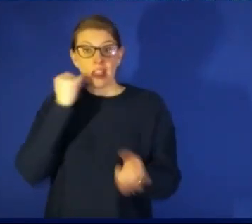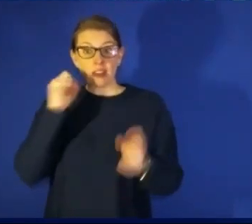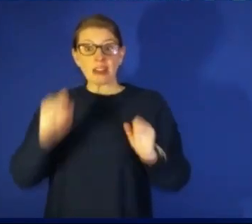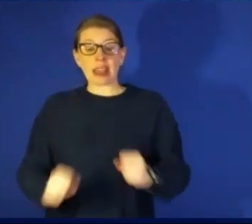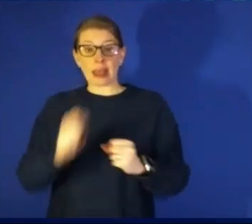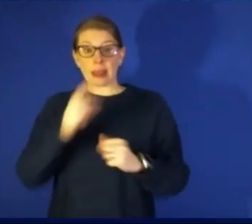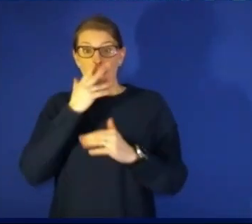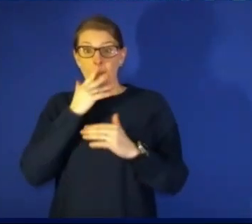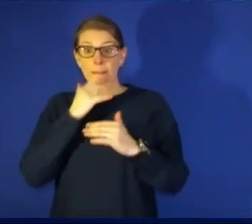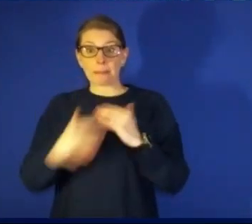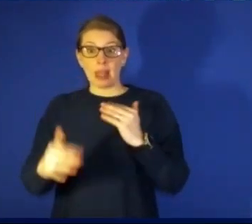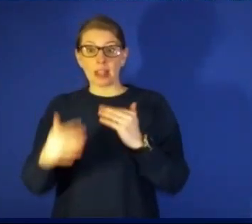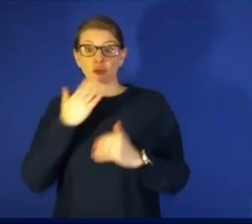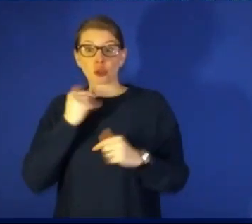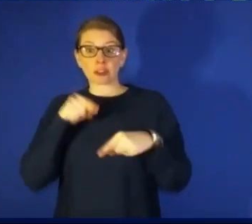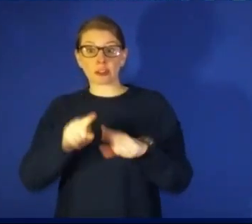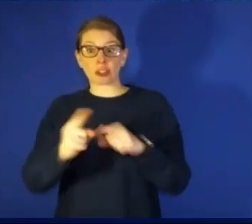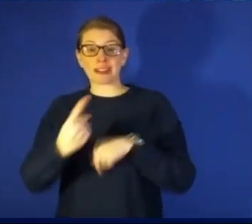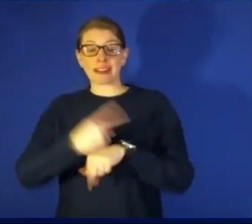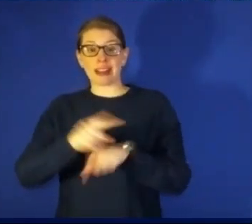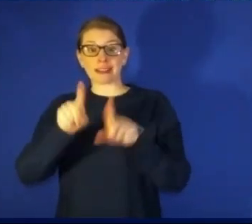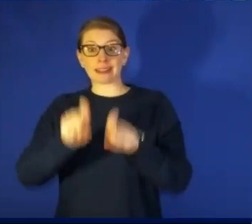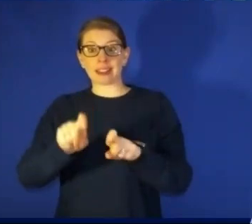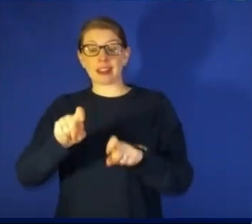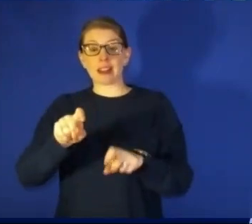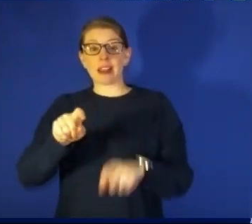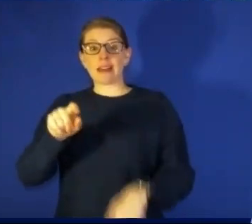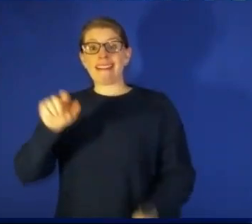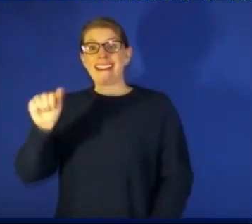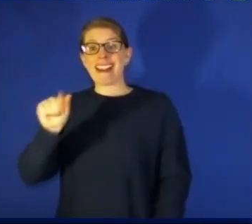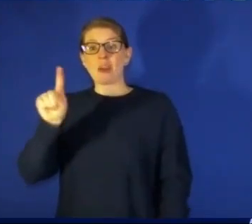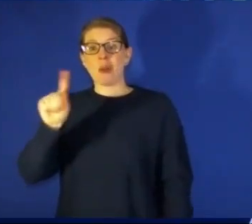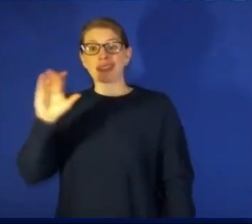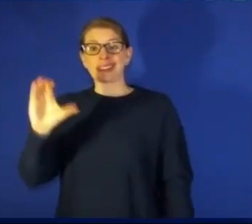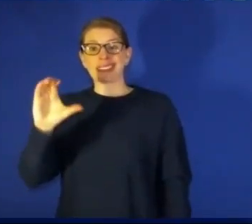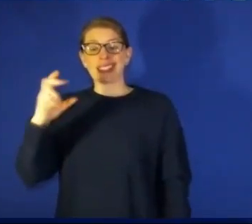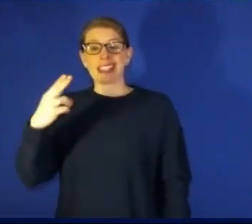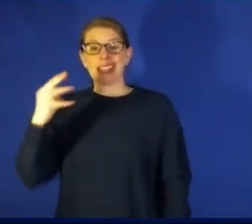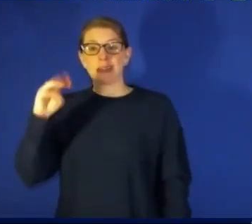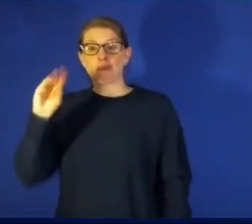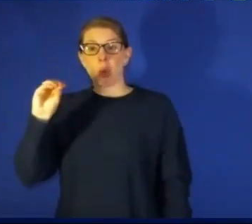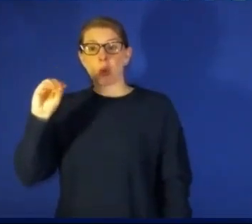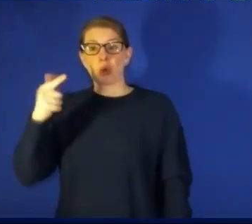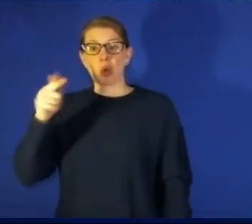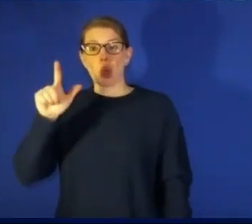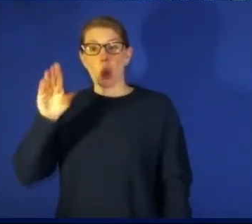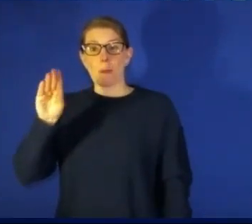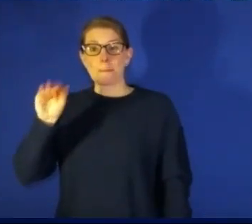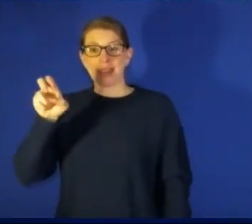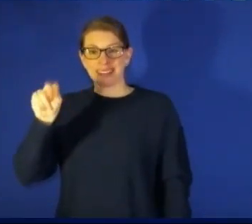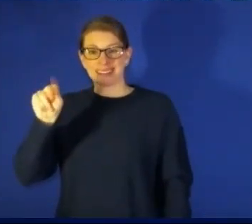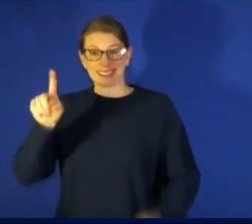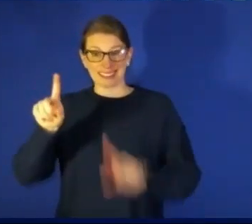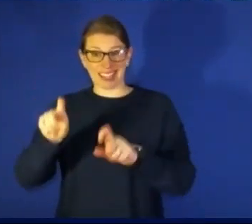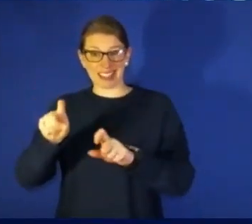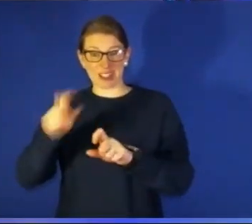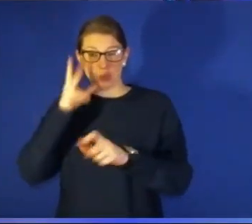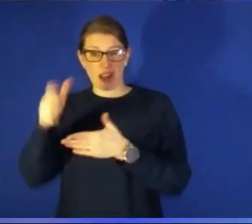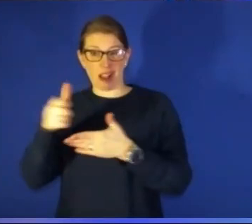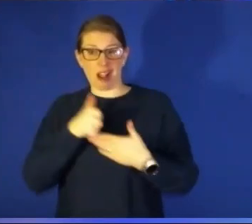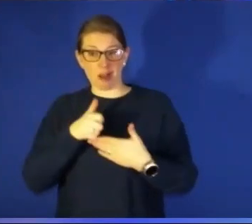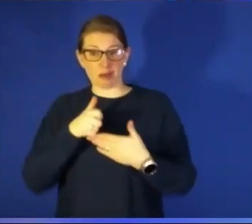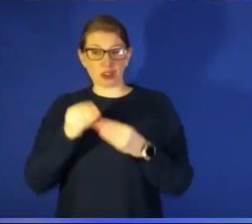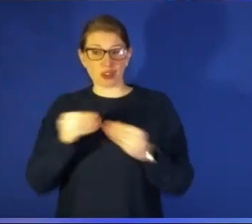the day, get a test called a hemoglobin A1C, which measures average blood sugar. Those are things that would help sort out that mystery.